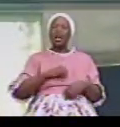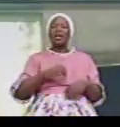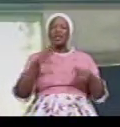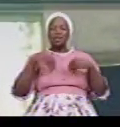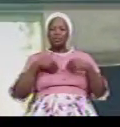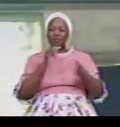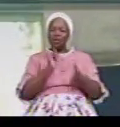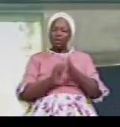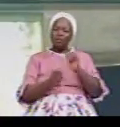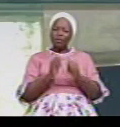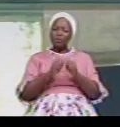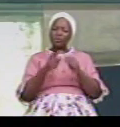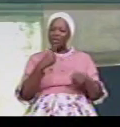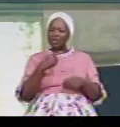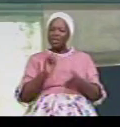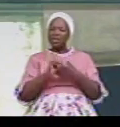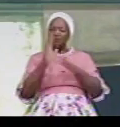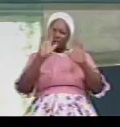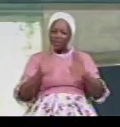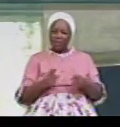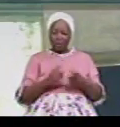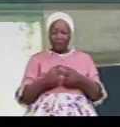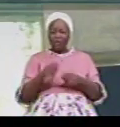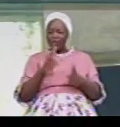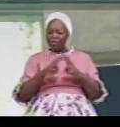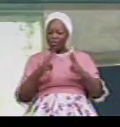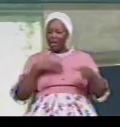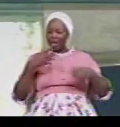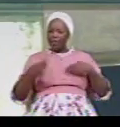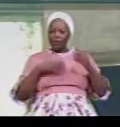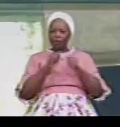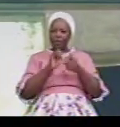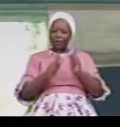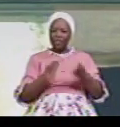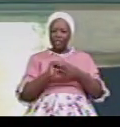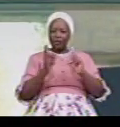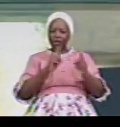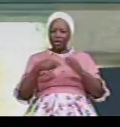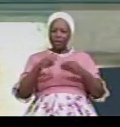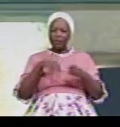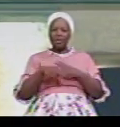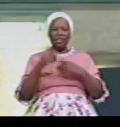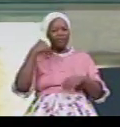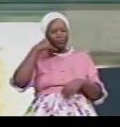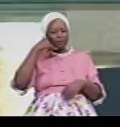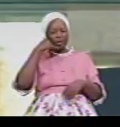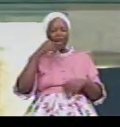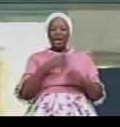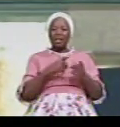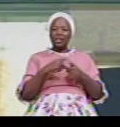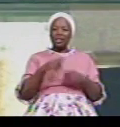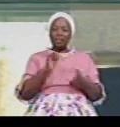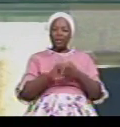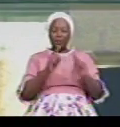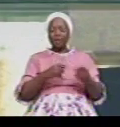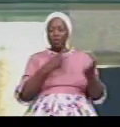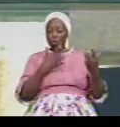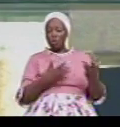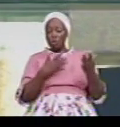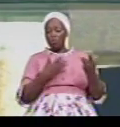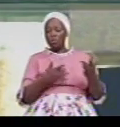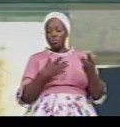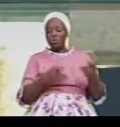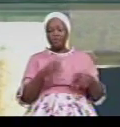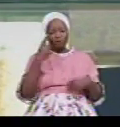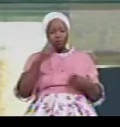wonderful. And you seem to be excited with the person you're talking about, and he cannot see. And he's watching and watching and watching. He wants